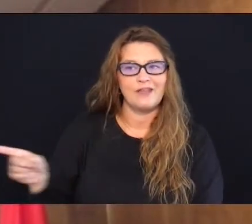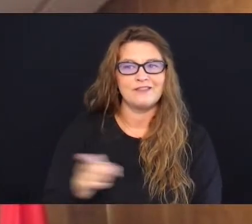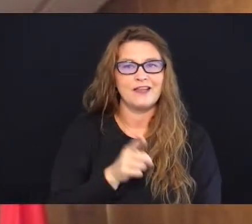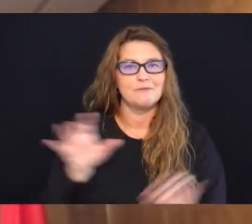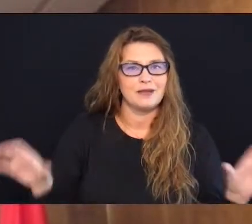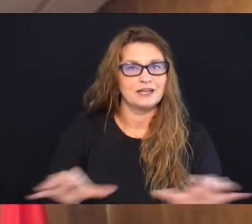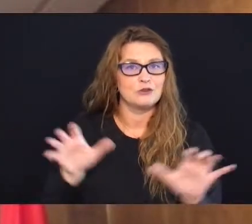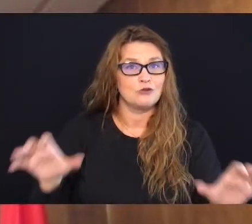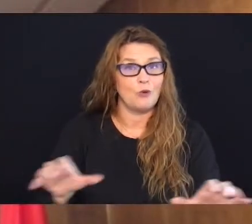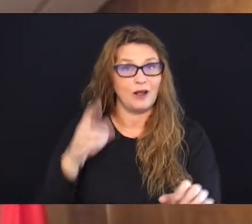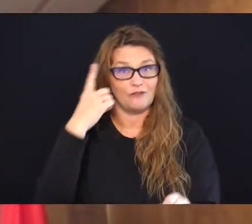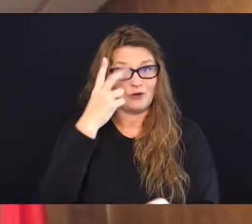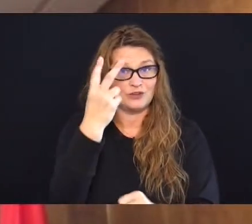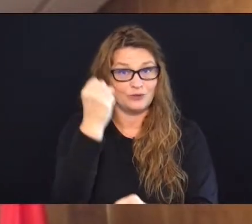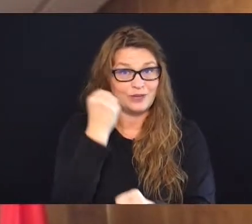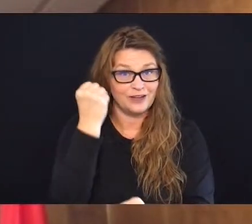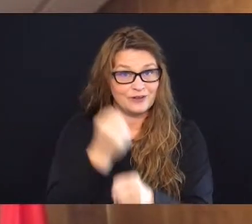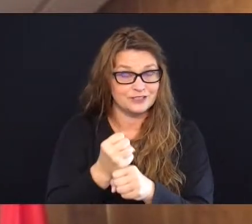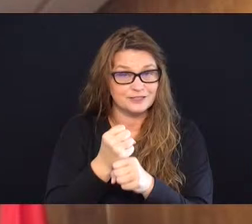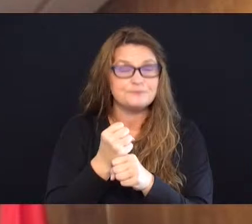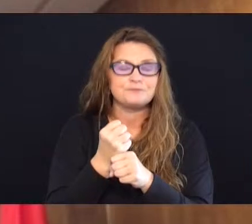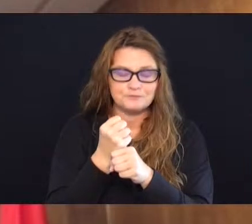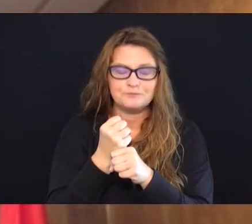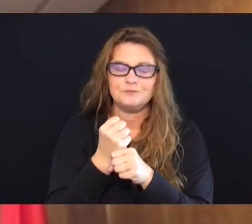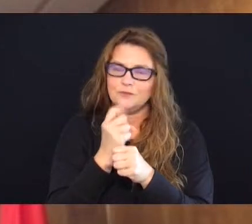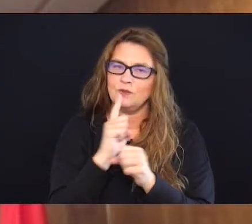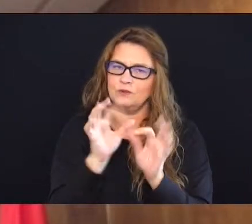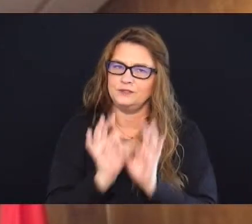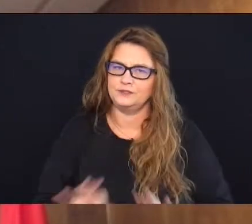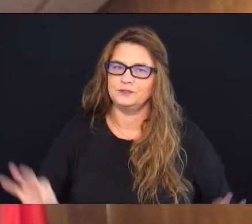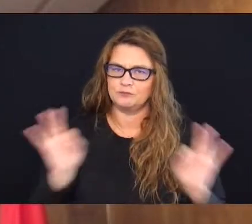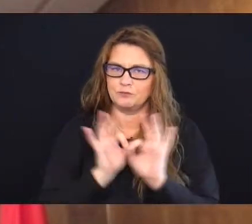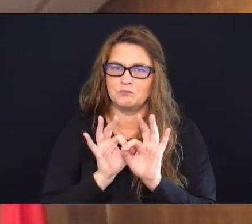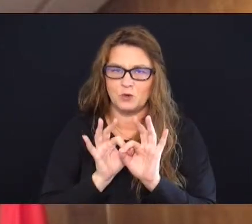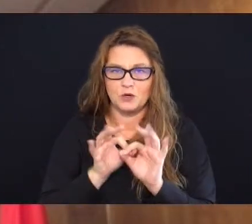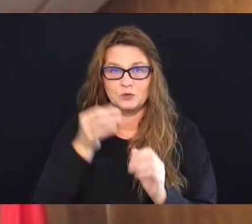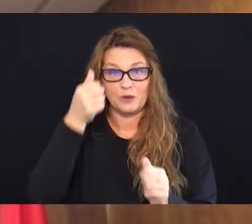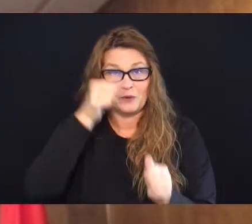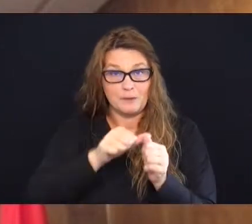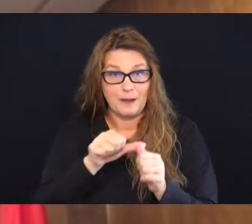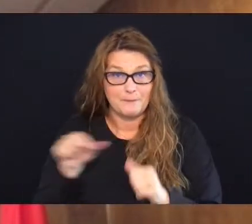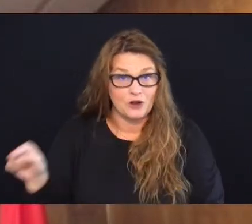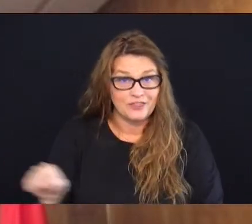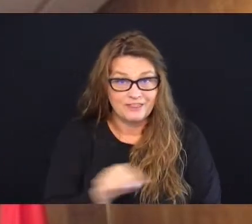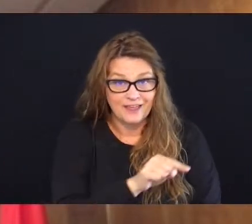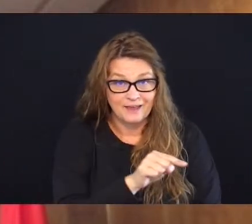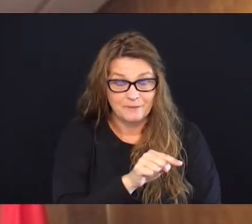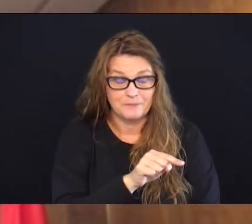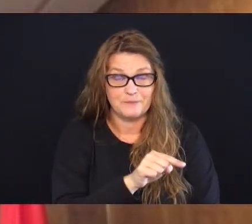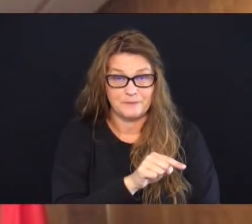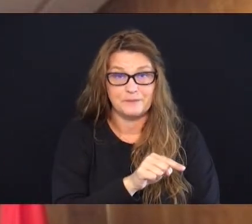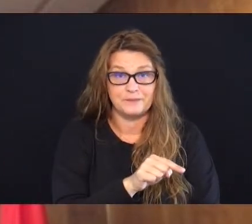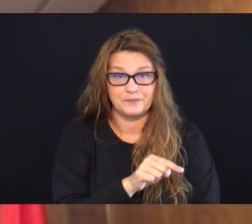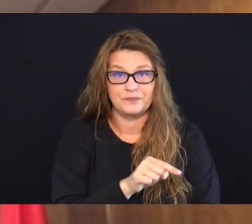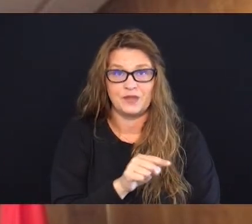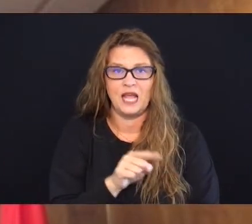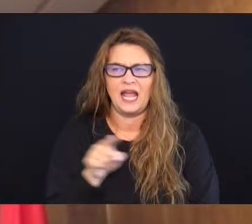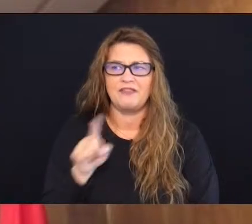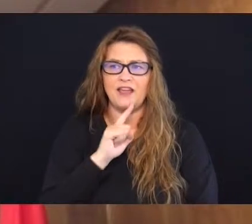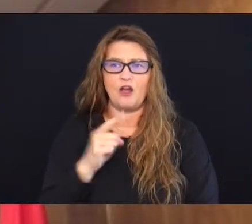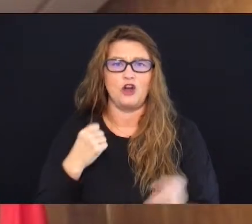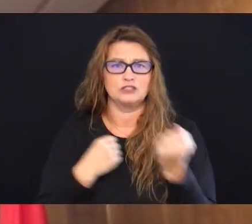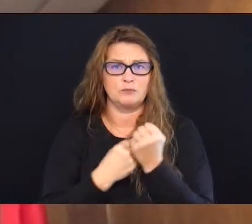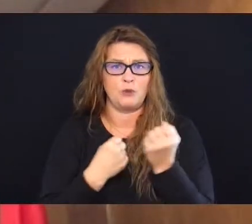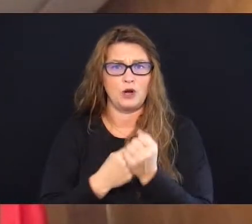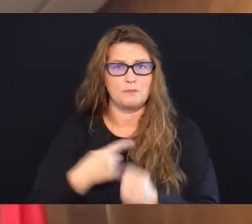been doing for the last 2 years. And I think it's really important that we remember them and know that they are well supported by